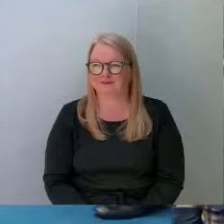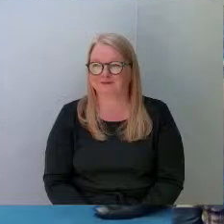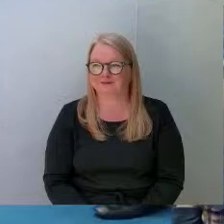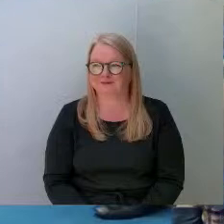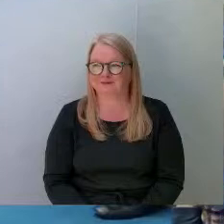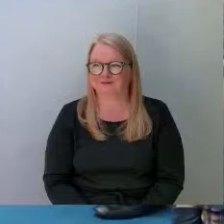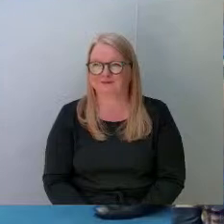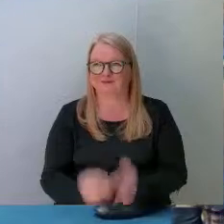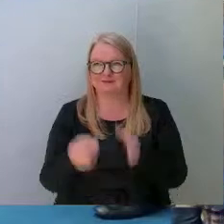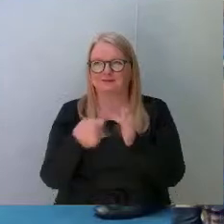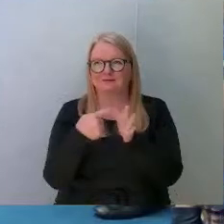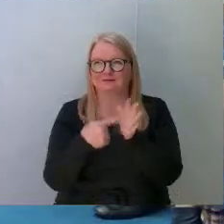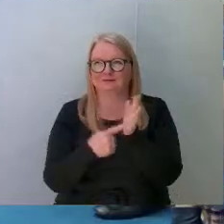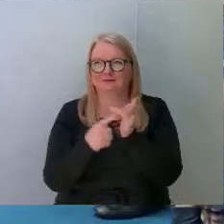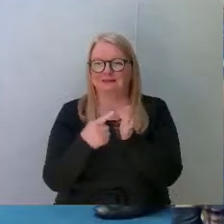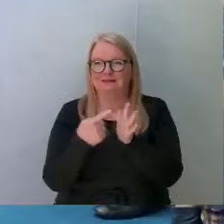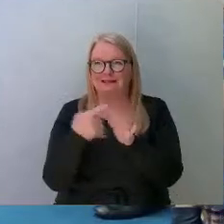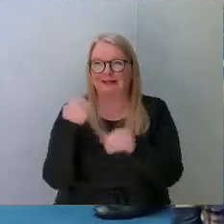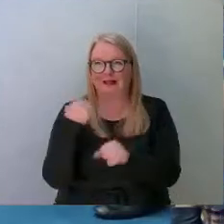Katie Galligan.